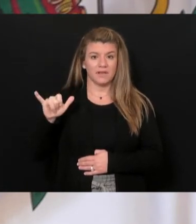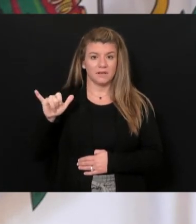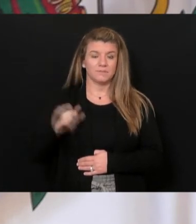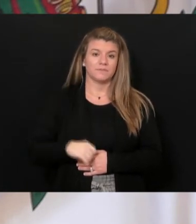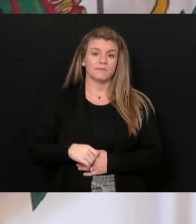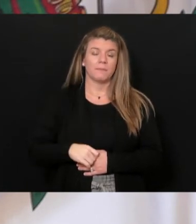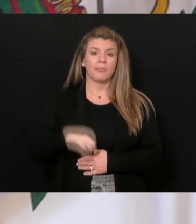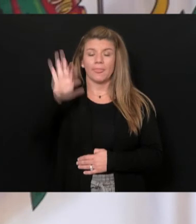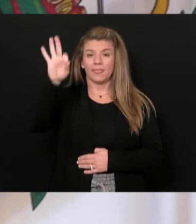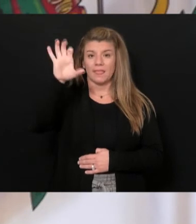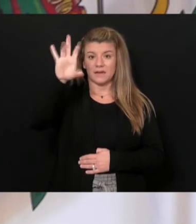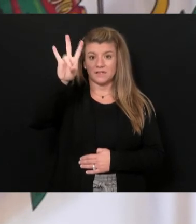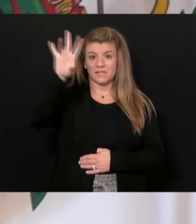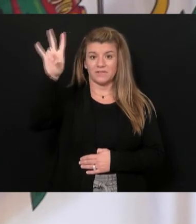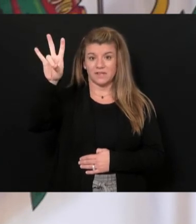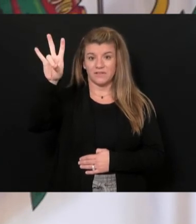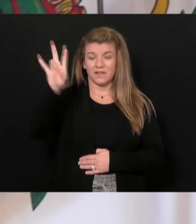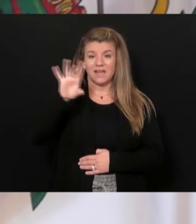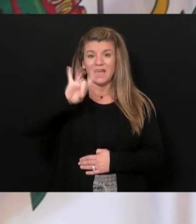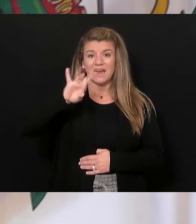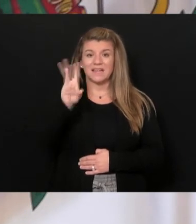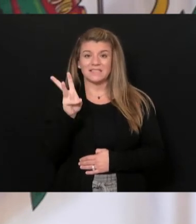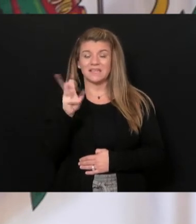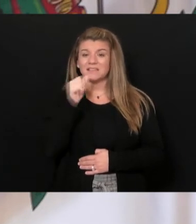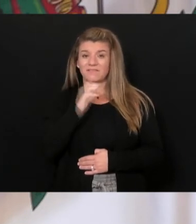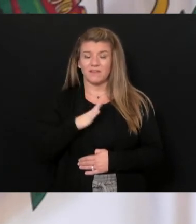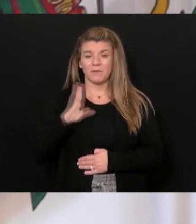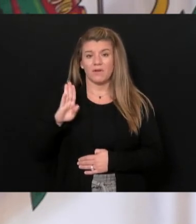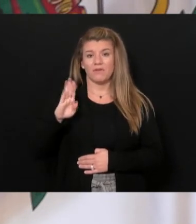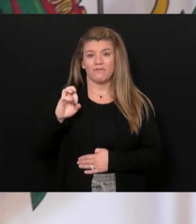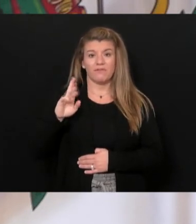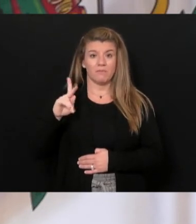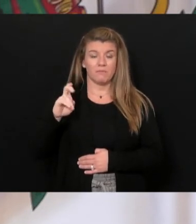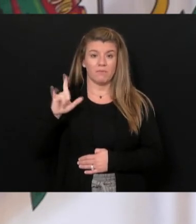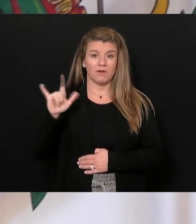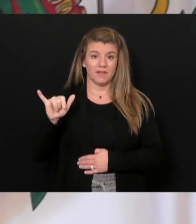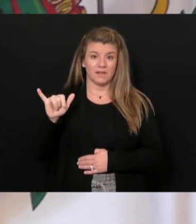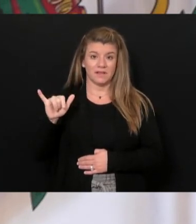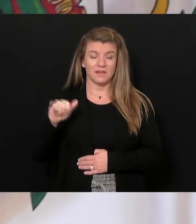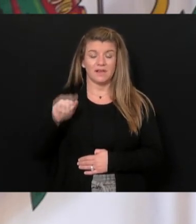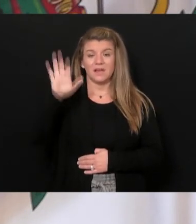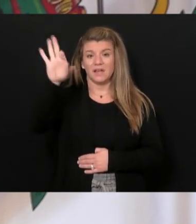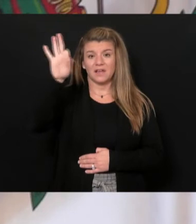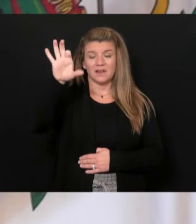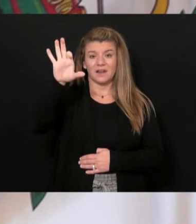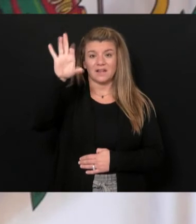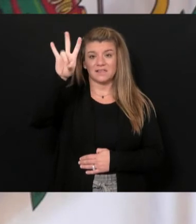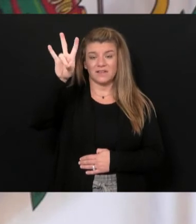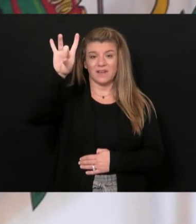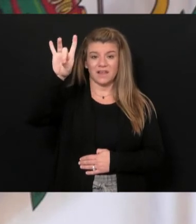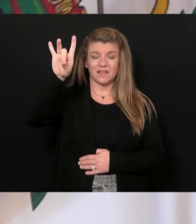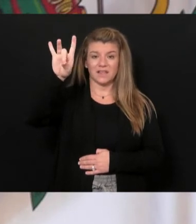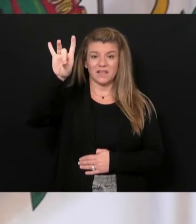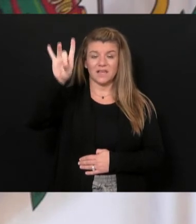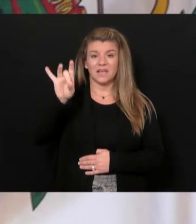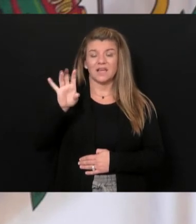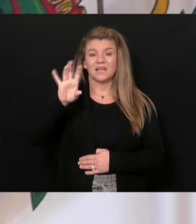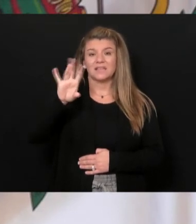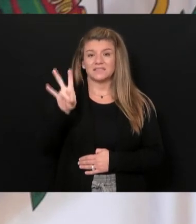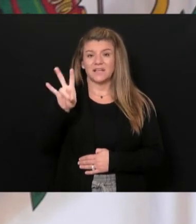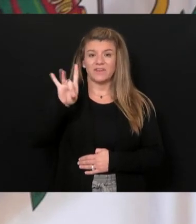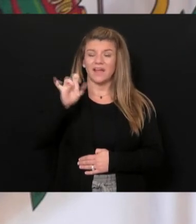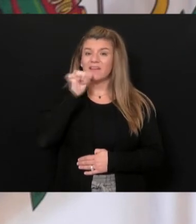Our 977th death, an 86-year-old female from Berkeley County. And our 978th death, a